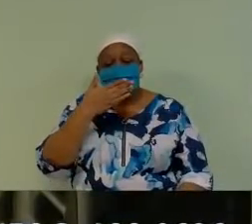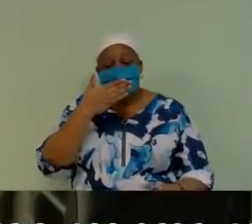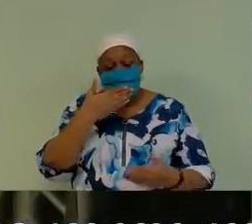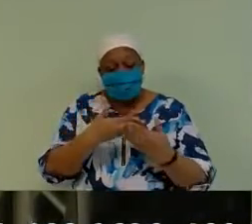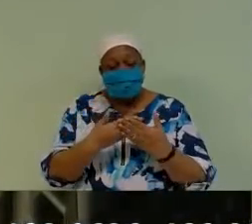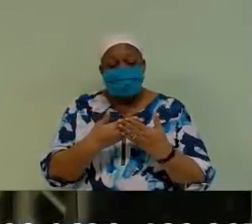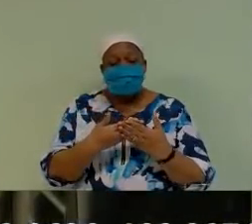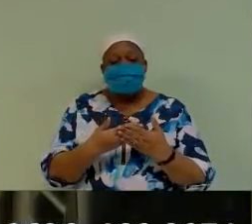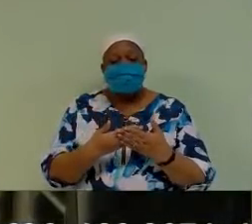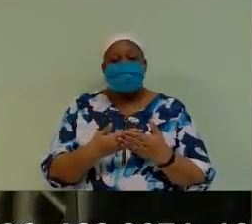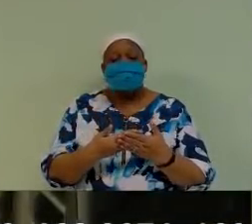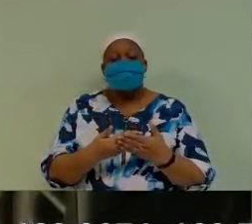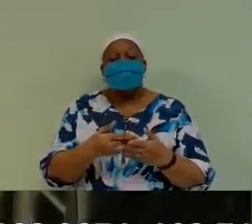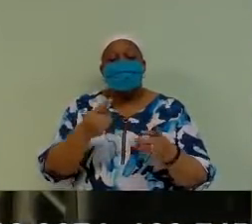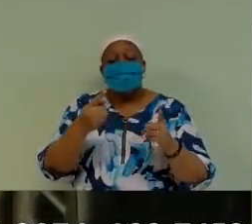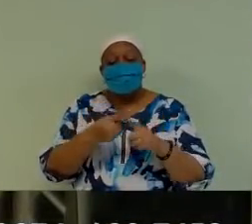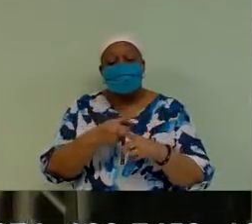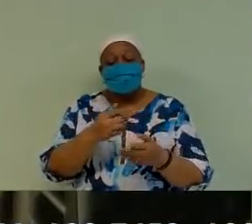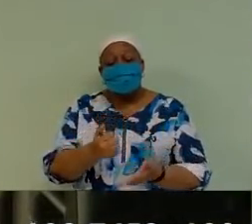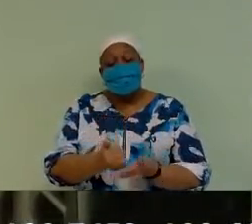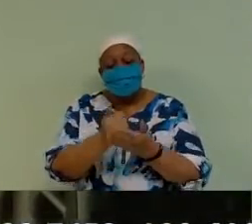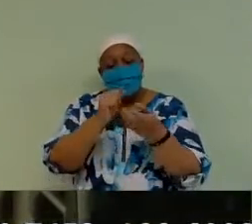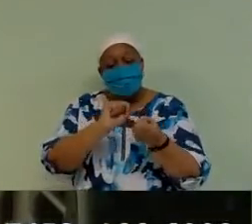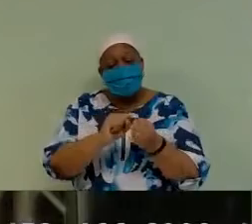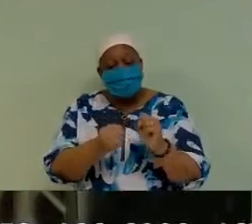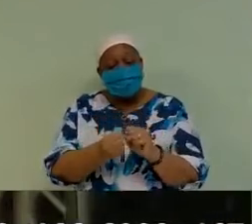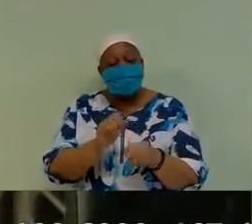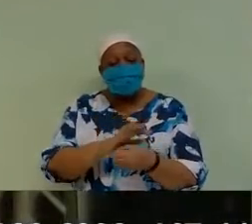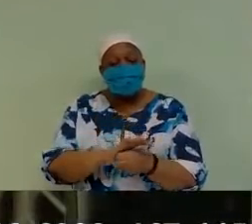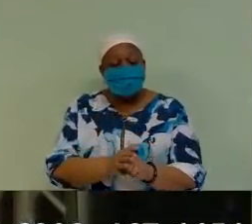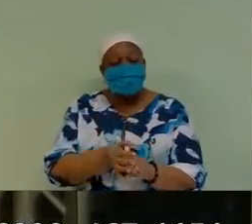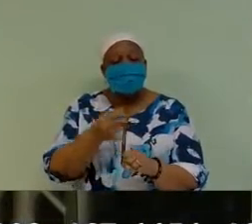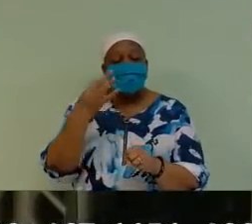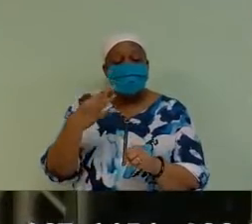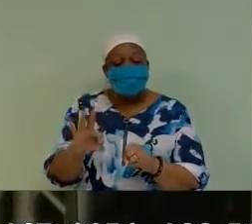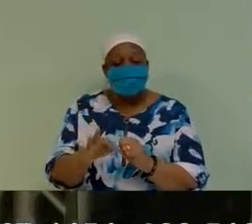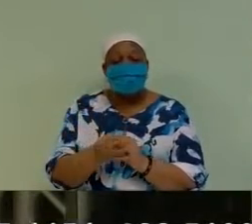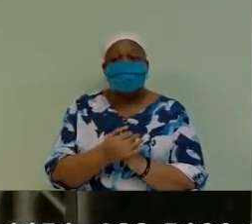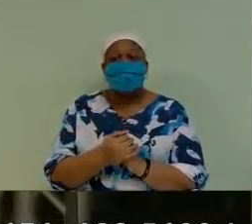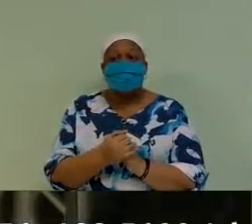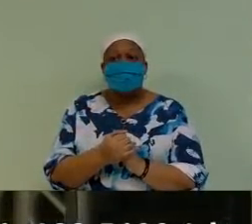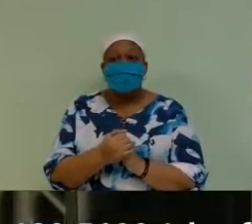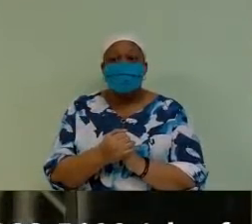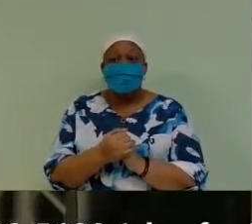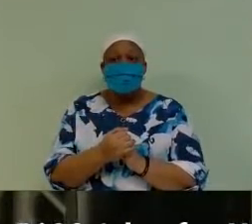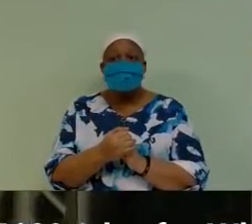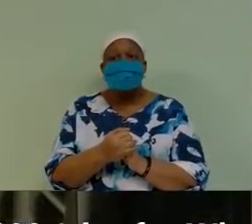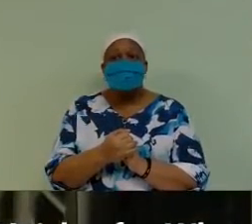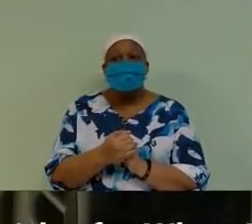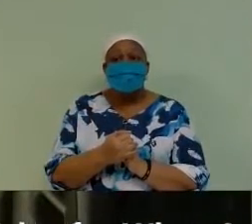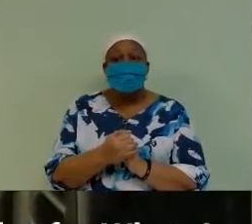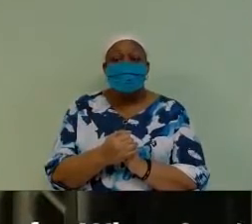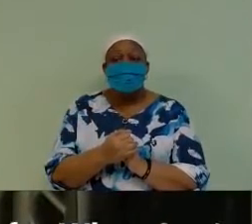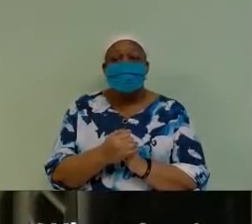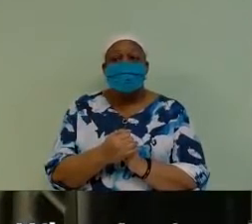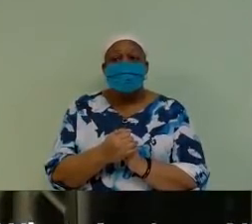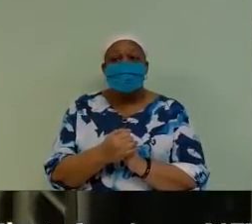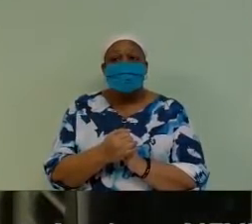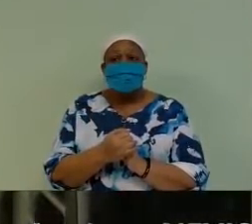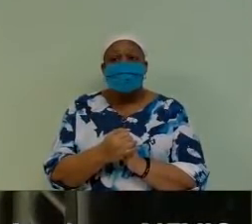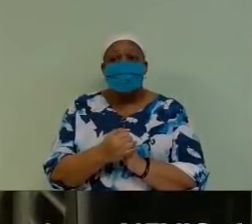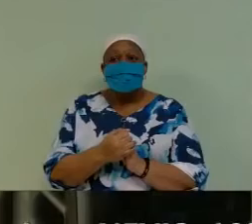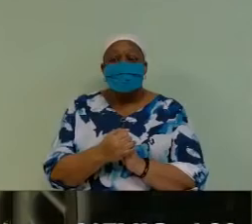comprehensive approach in the fight against COVID-19. The cornerstone of our response, or any